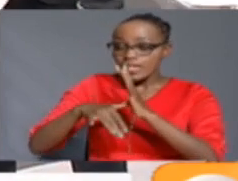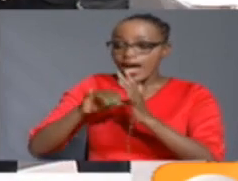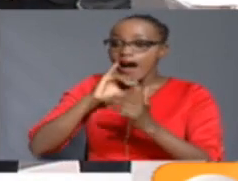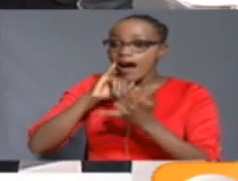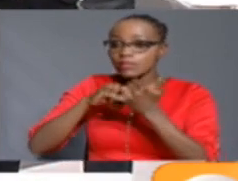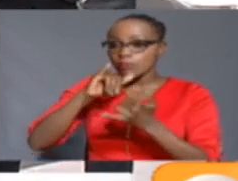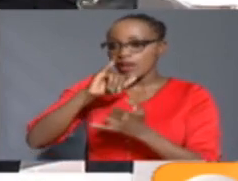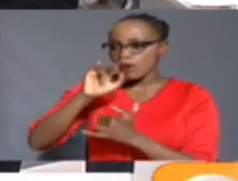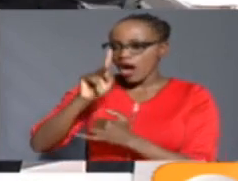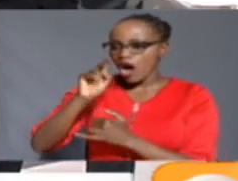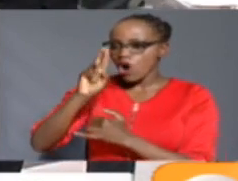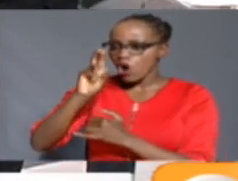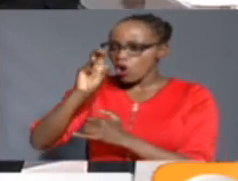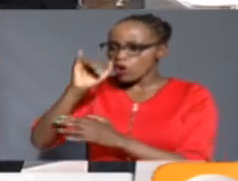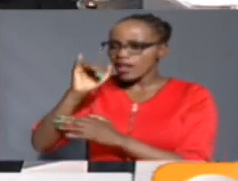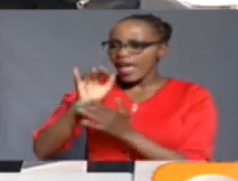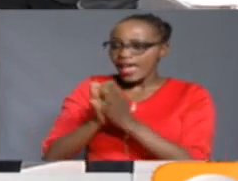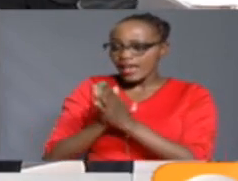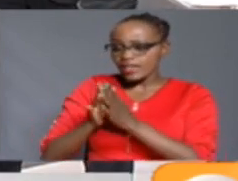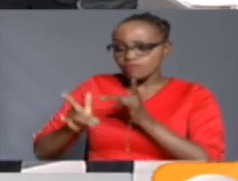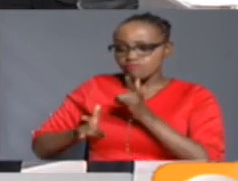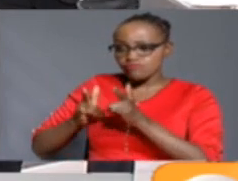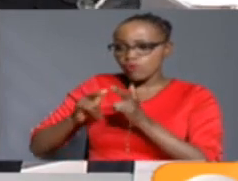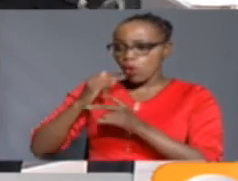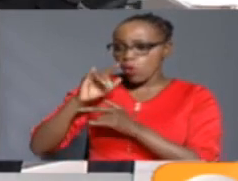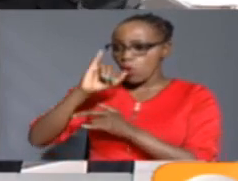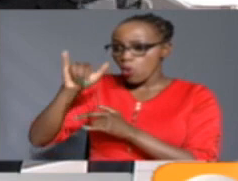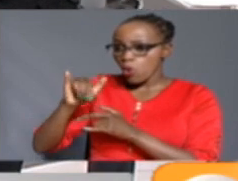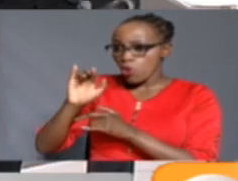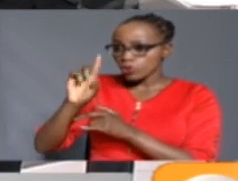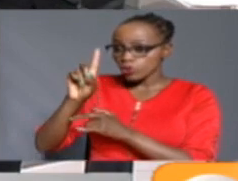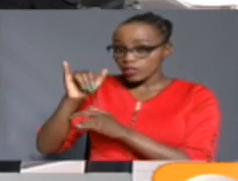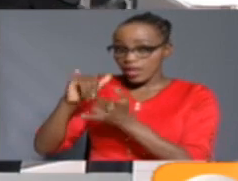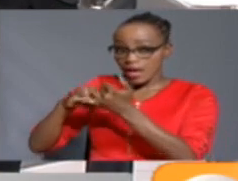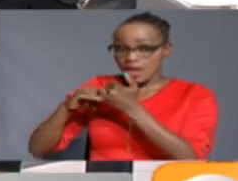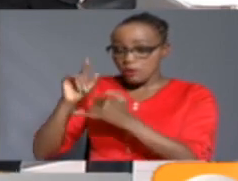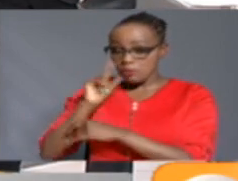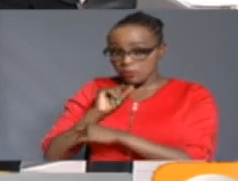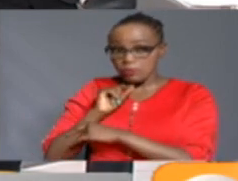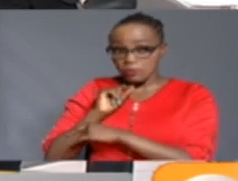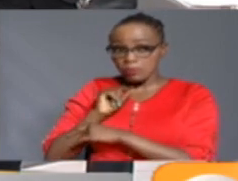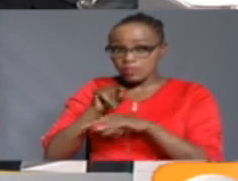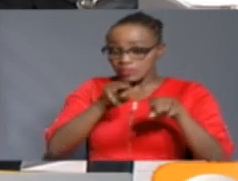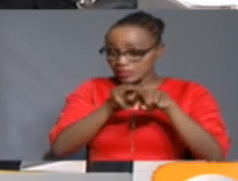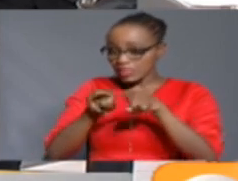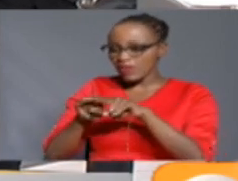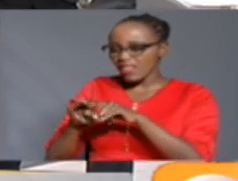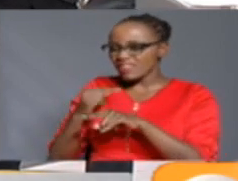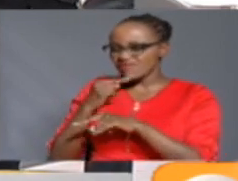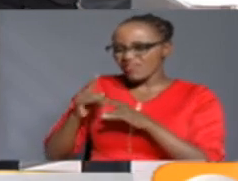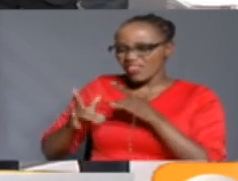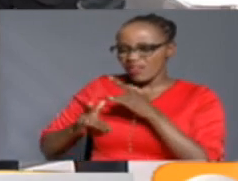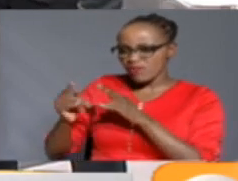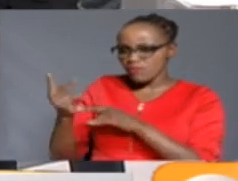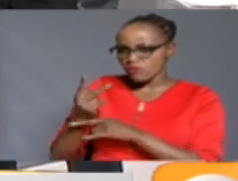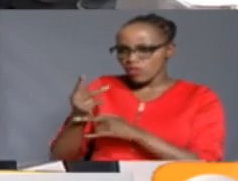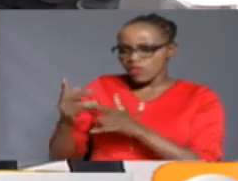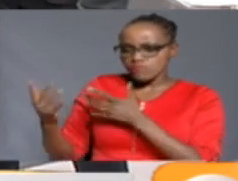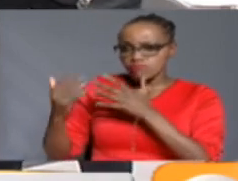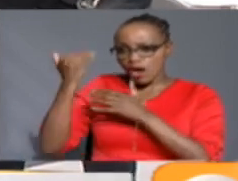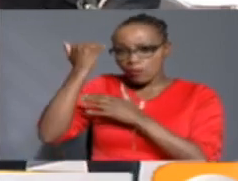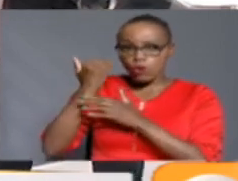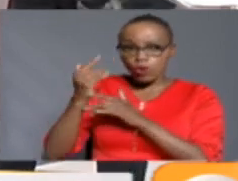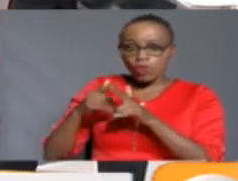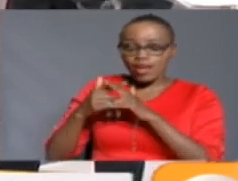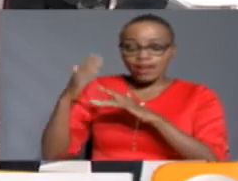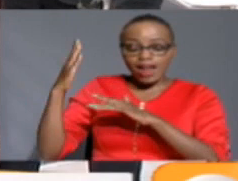Joseph Karue, together with his lover, Judy Mongai, were arrested, alleged lover, and of course, arraigned in court the next day. Let's take